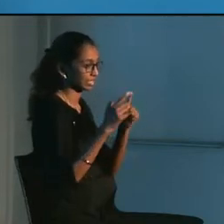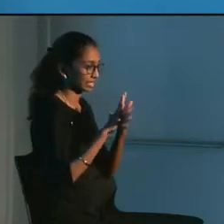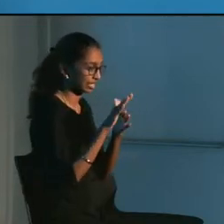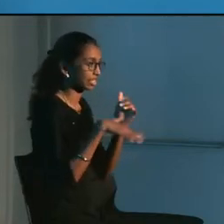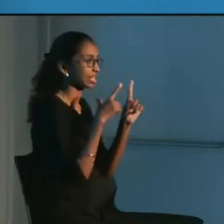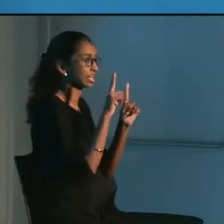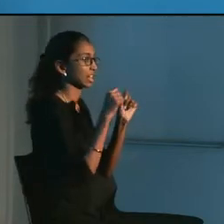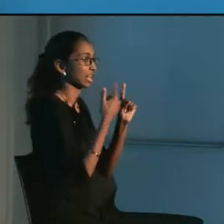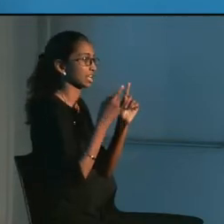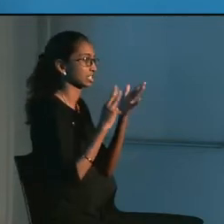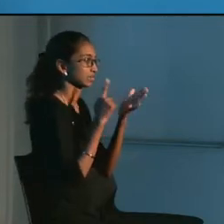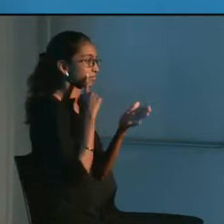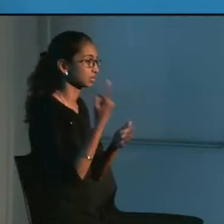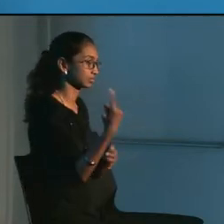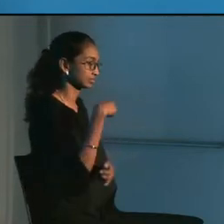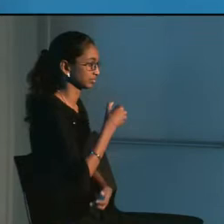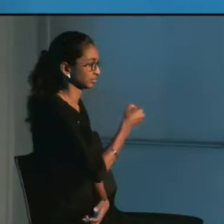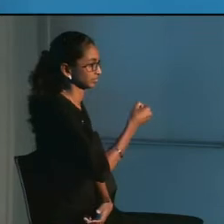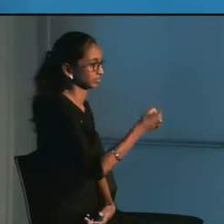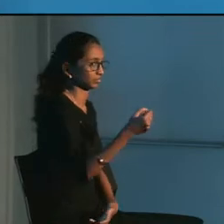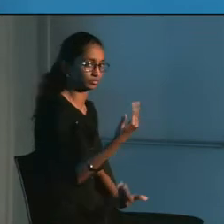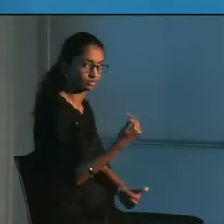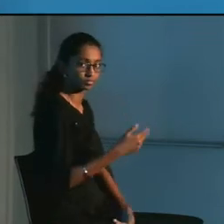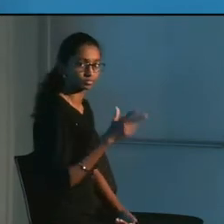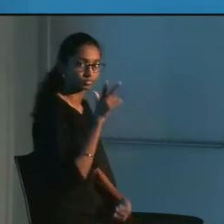Lakshmi will be moderating the panel.